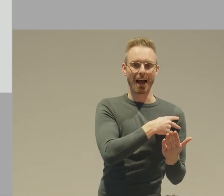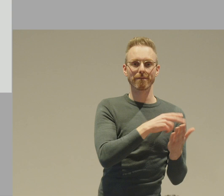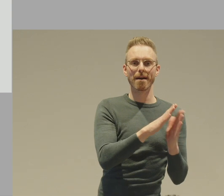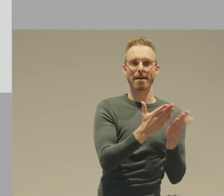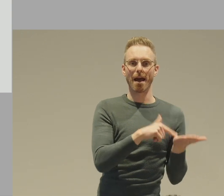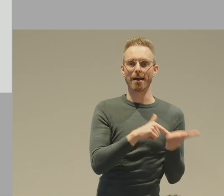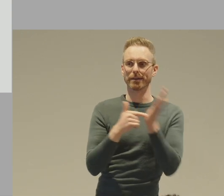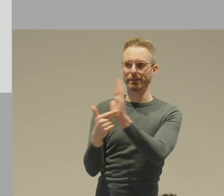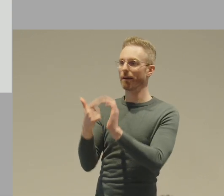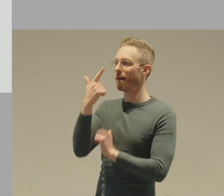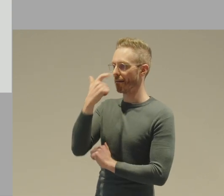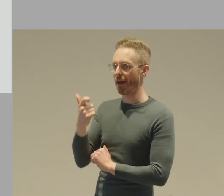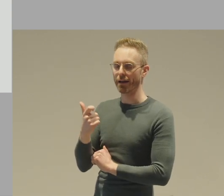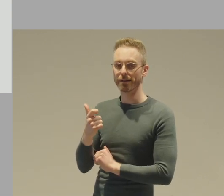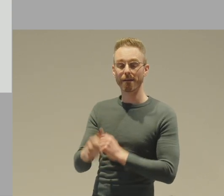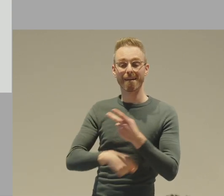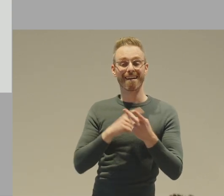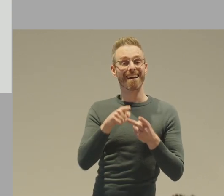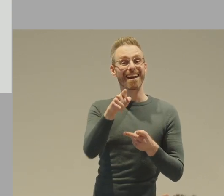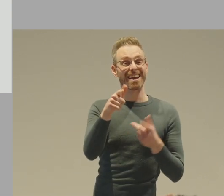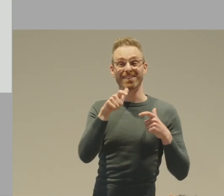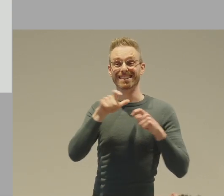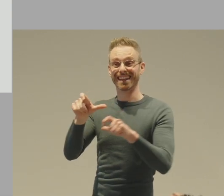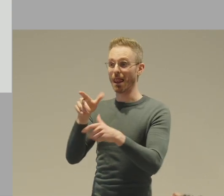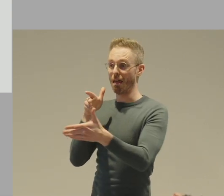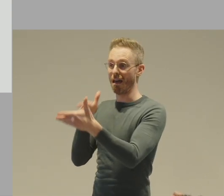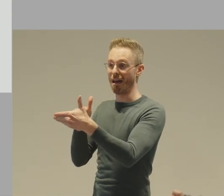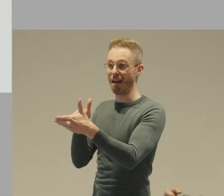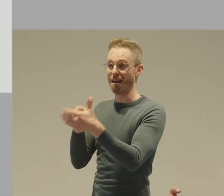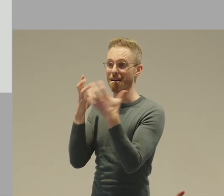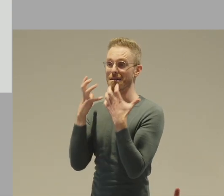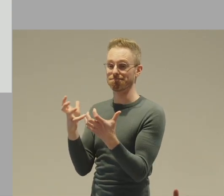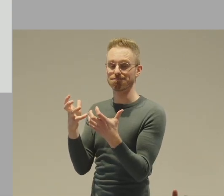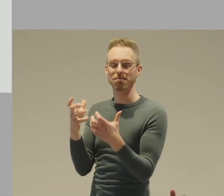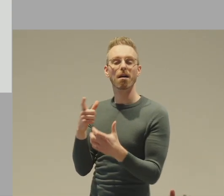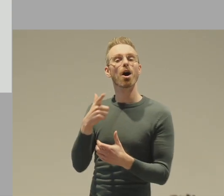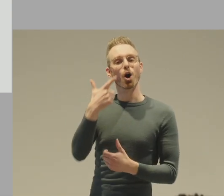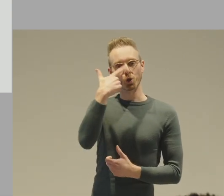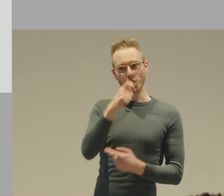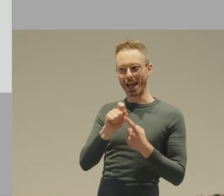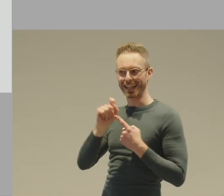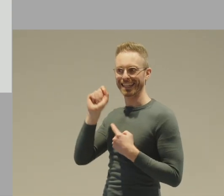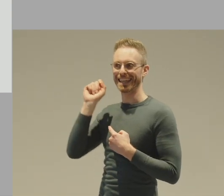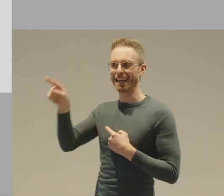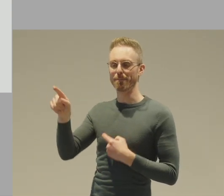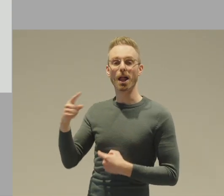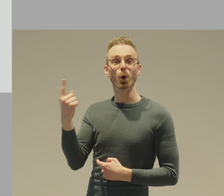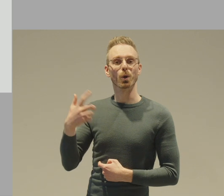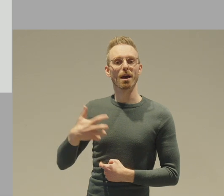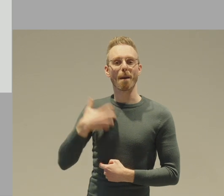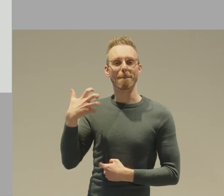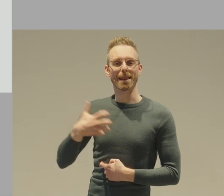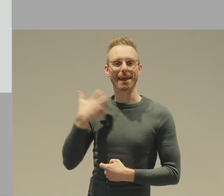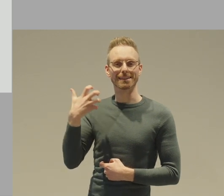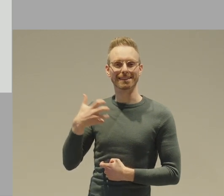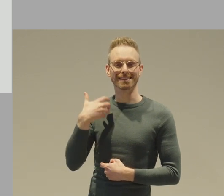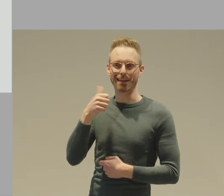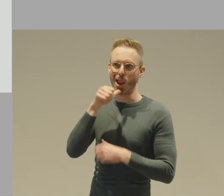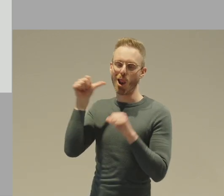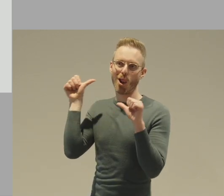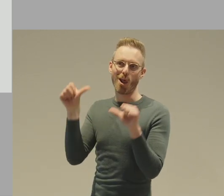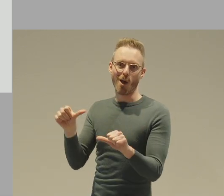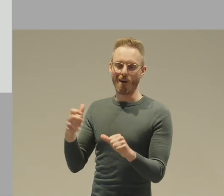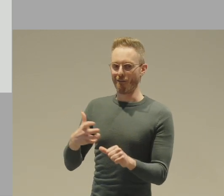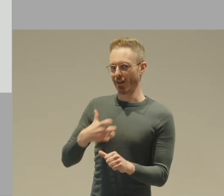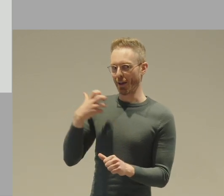email. Email complaints. I want to start a movement where the complaints email is nothing but a flood of